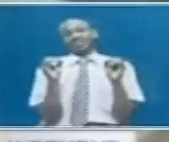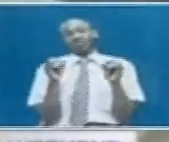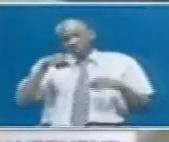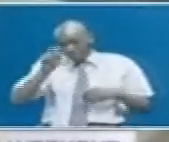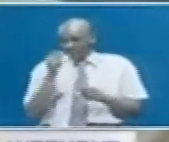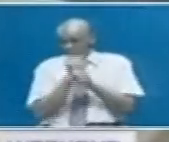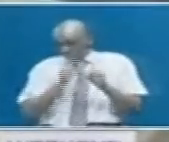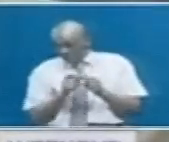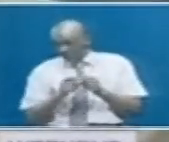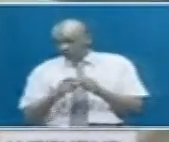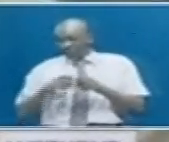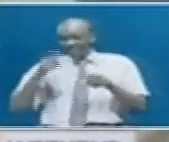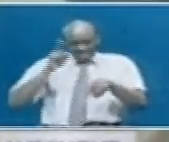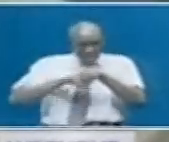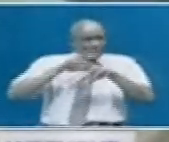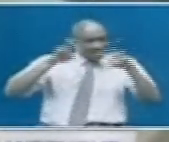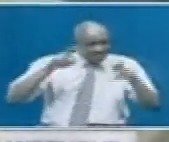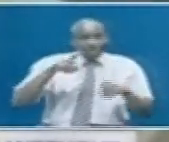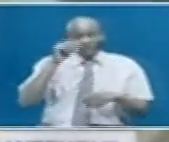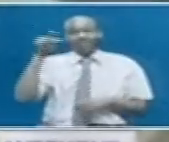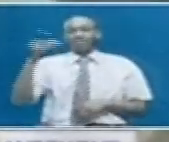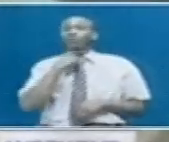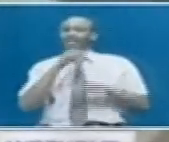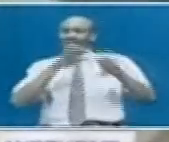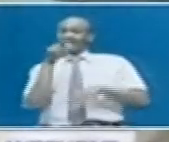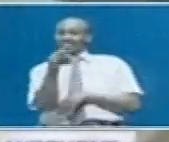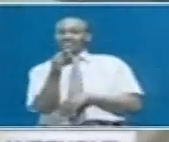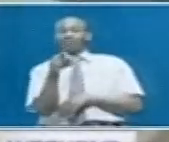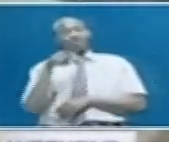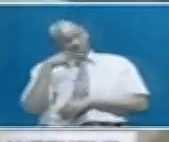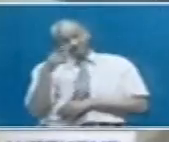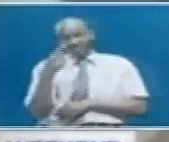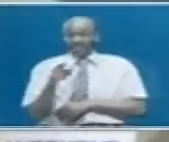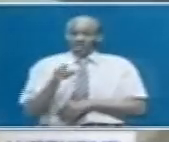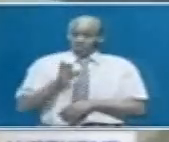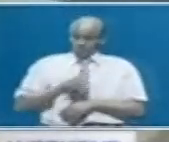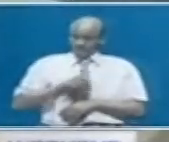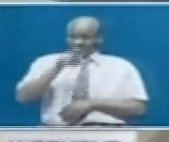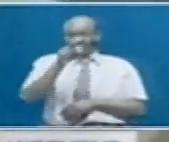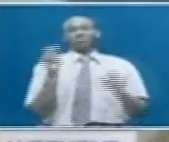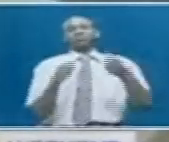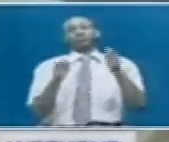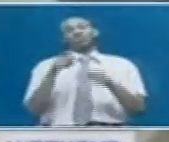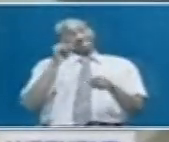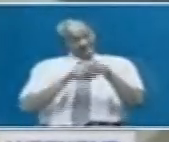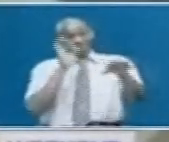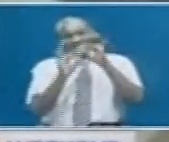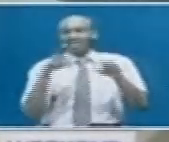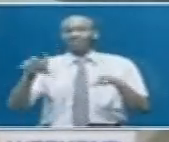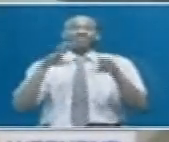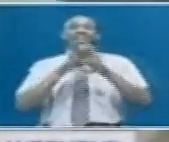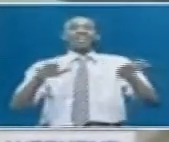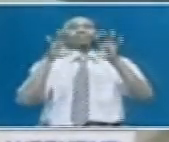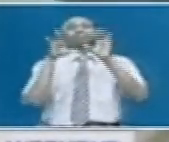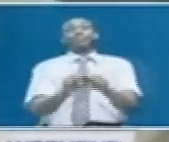You find after investigation, most of the investigation that are being investigated, it is not about the witchcraft, it's about this